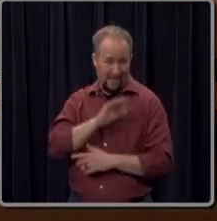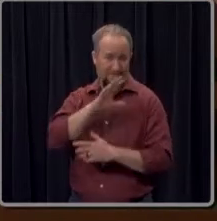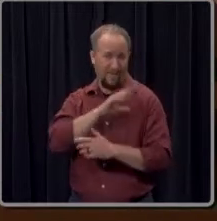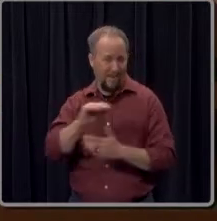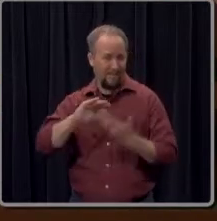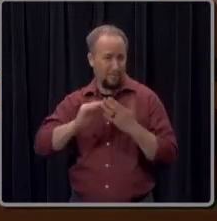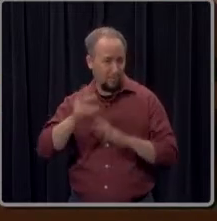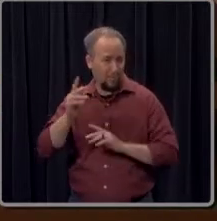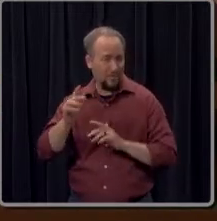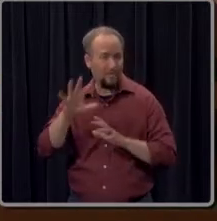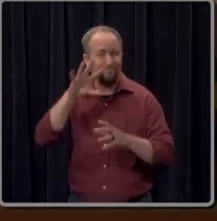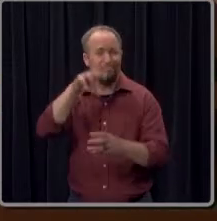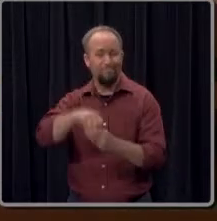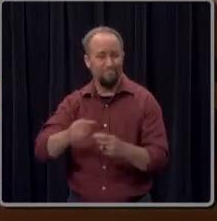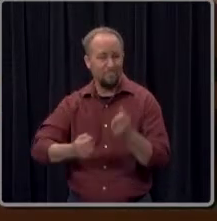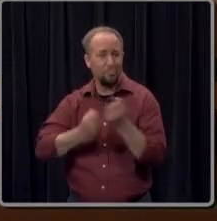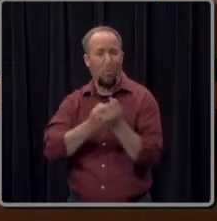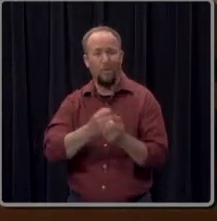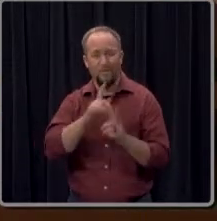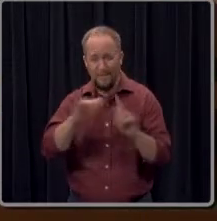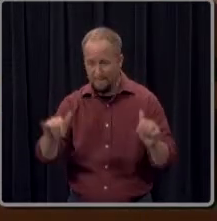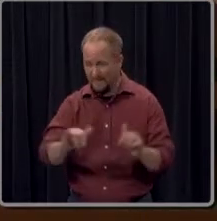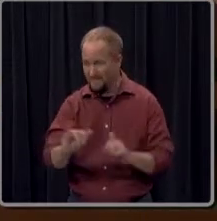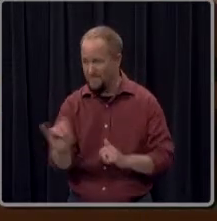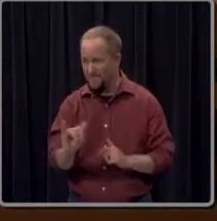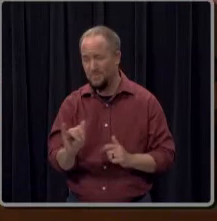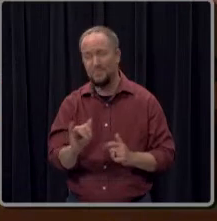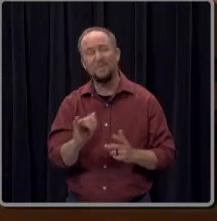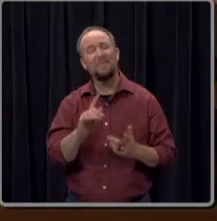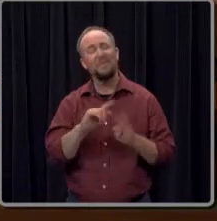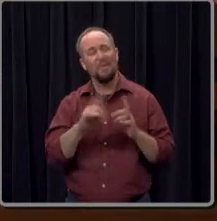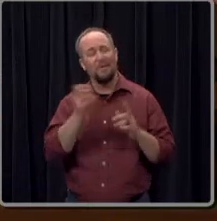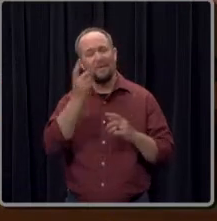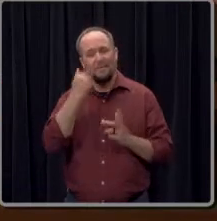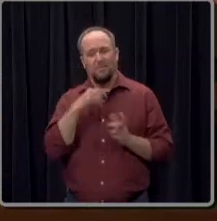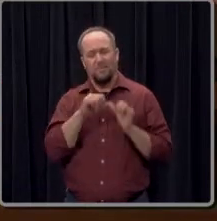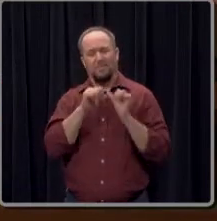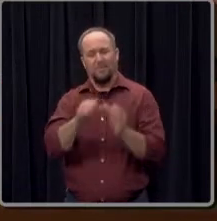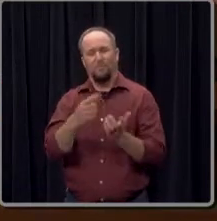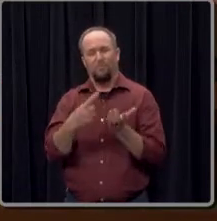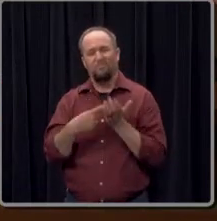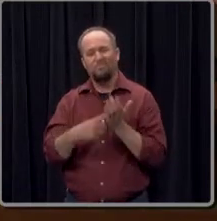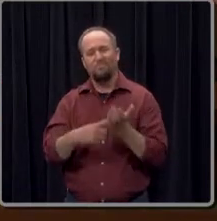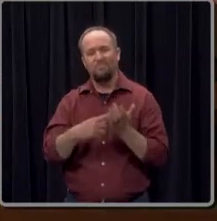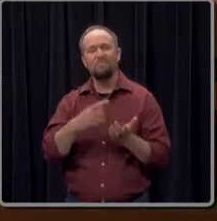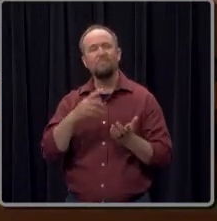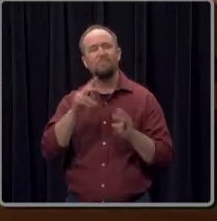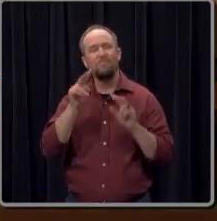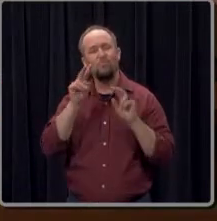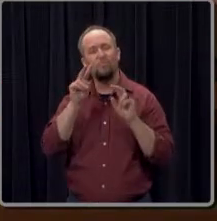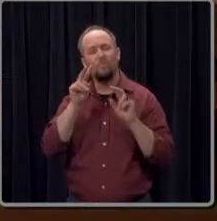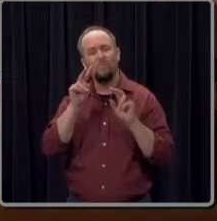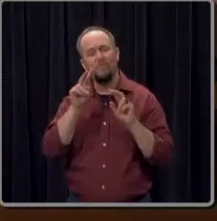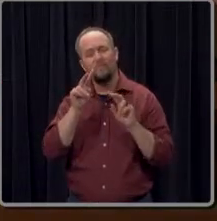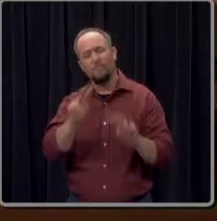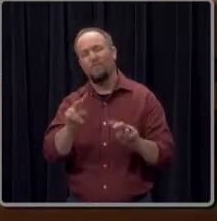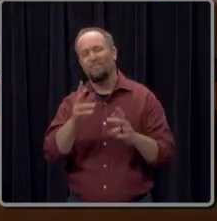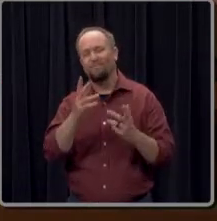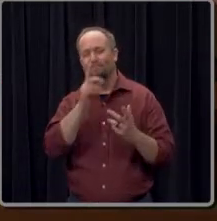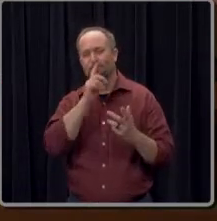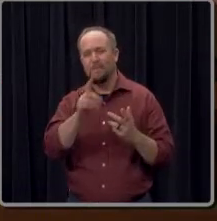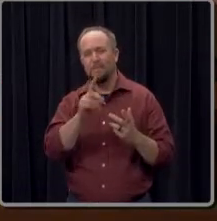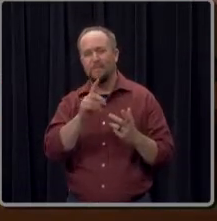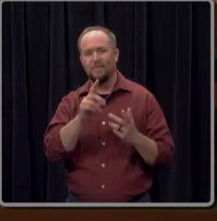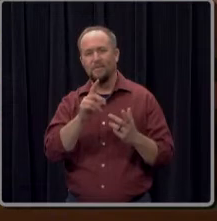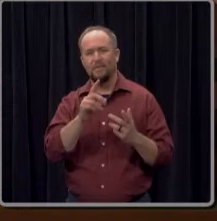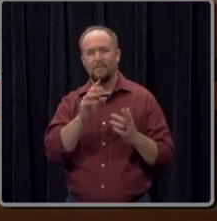time. But I will tell you that as we continue to have the conversation, looking forward, there is